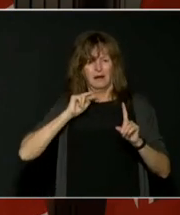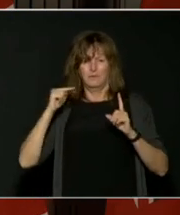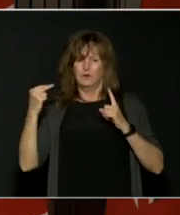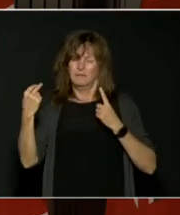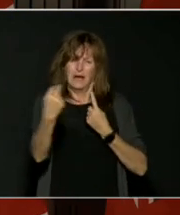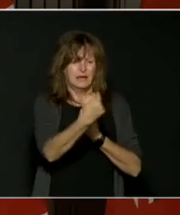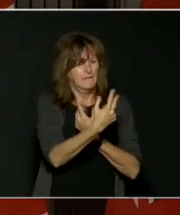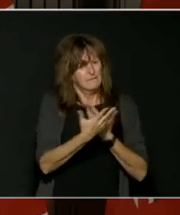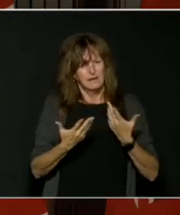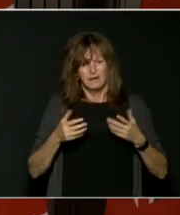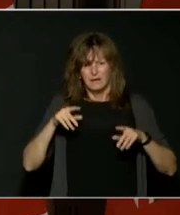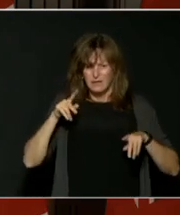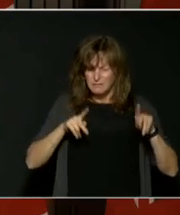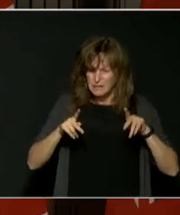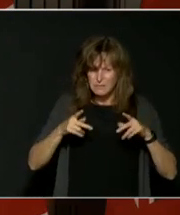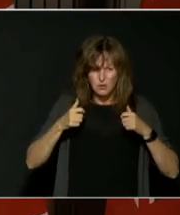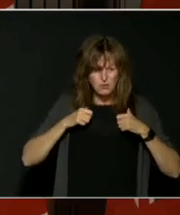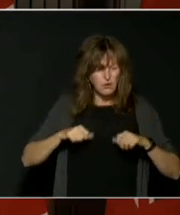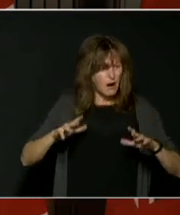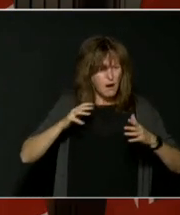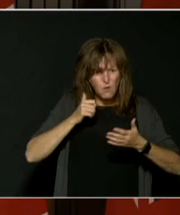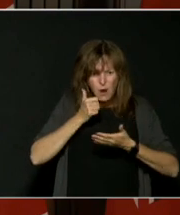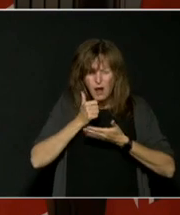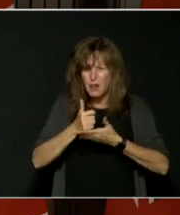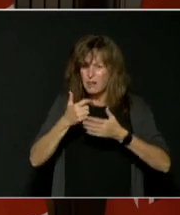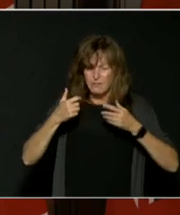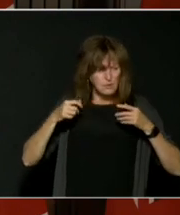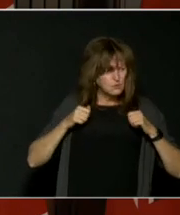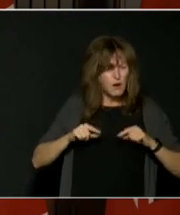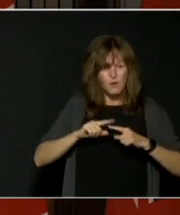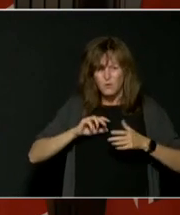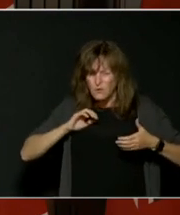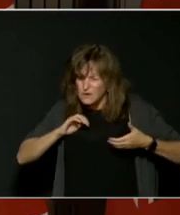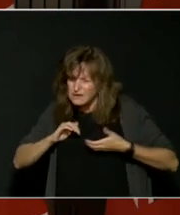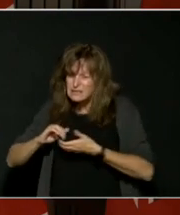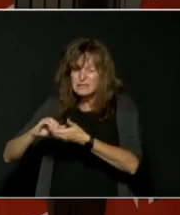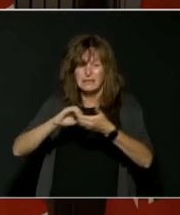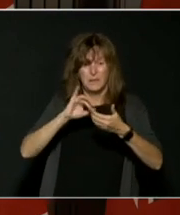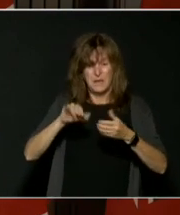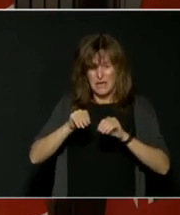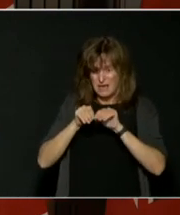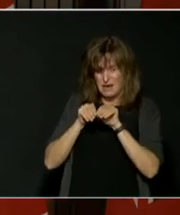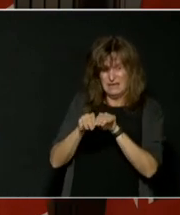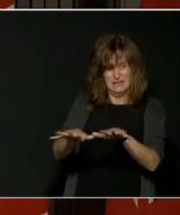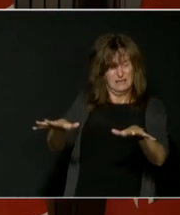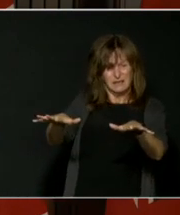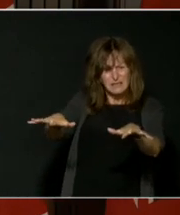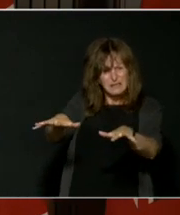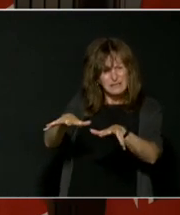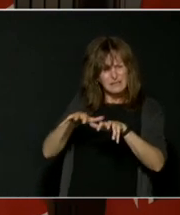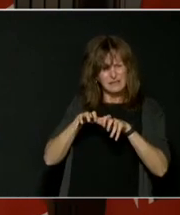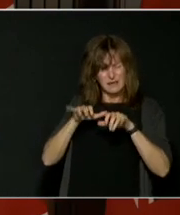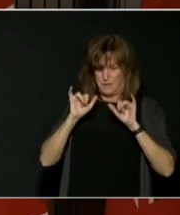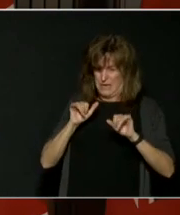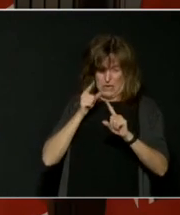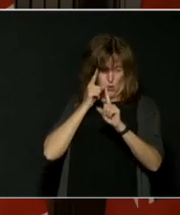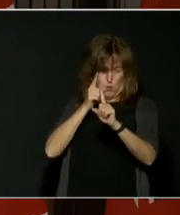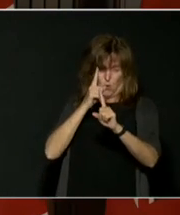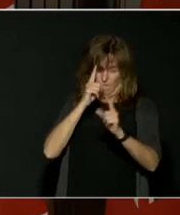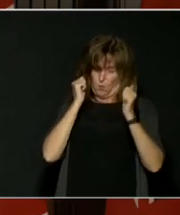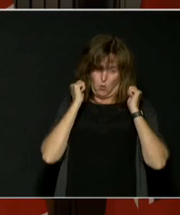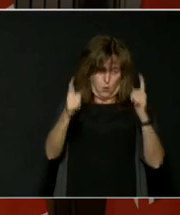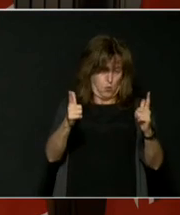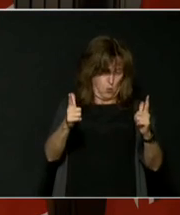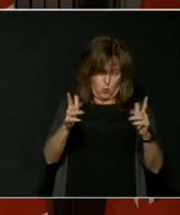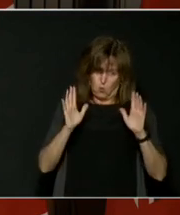difference to stop this disease and to do our best to make sure that people stay well. everybody needs to be considered, and their voices